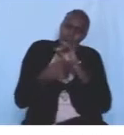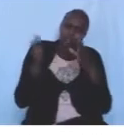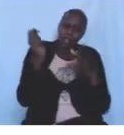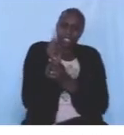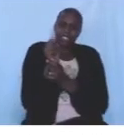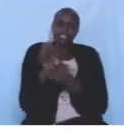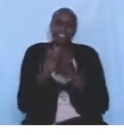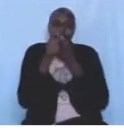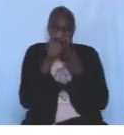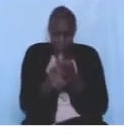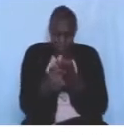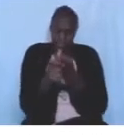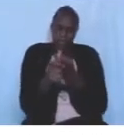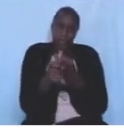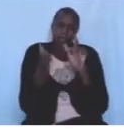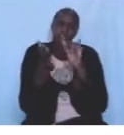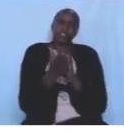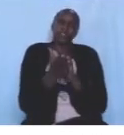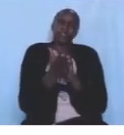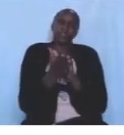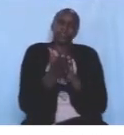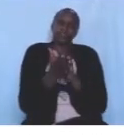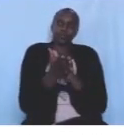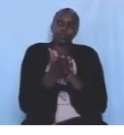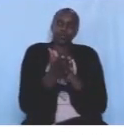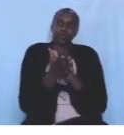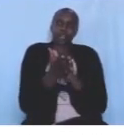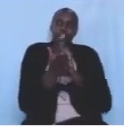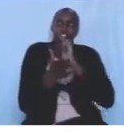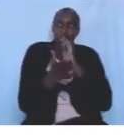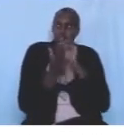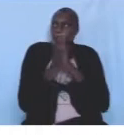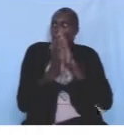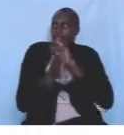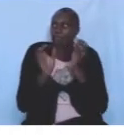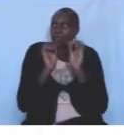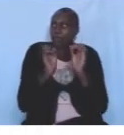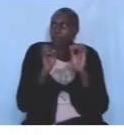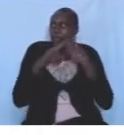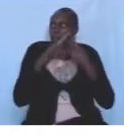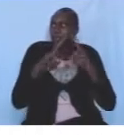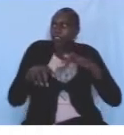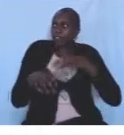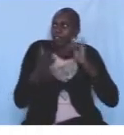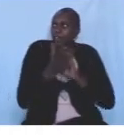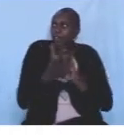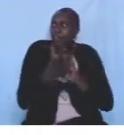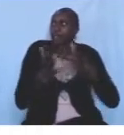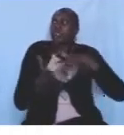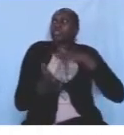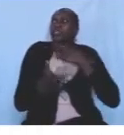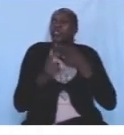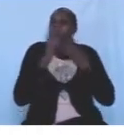the gifts that are not within them. They feel that they deserve to earn